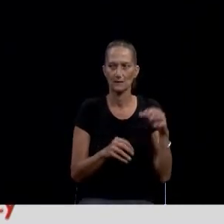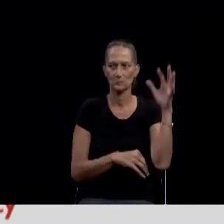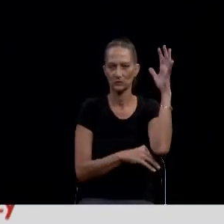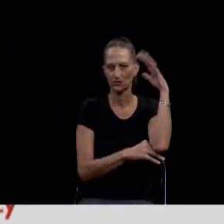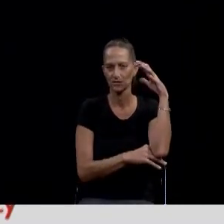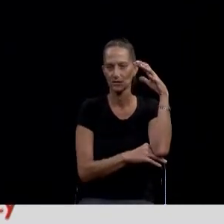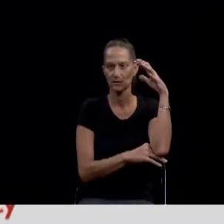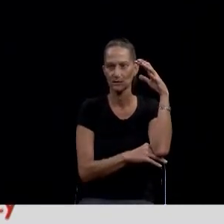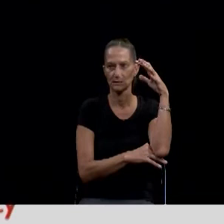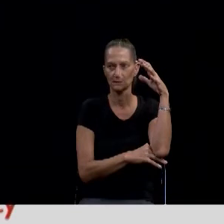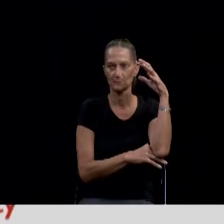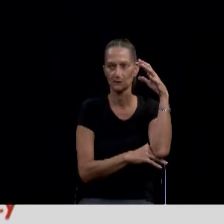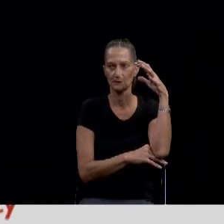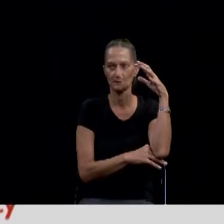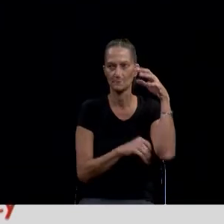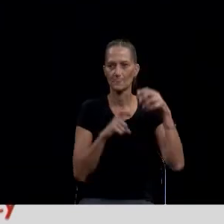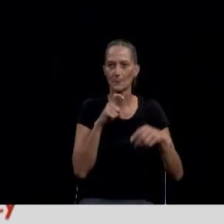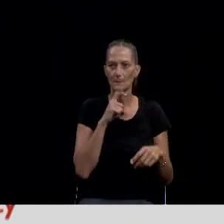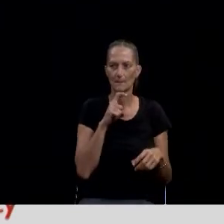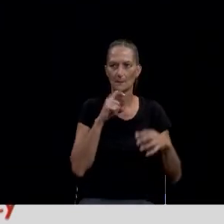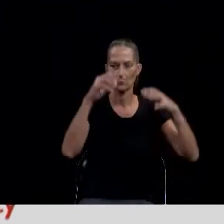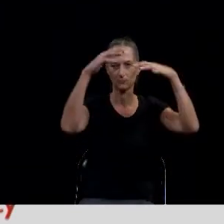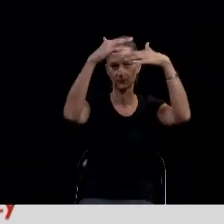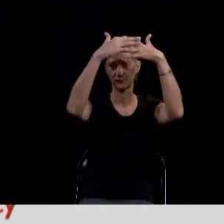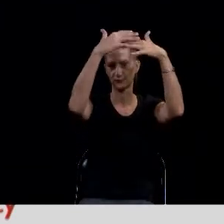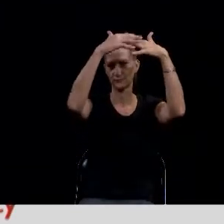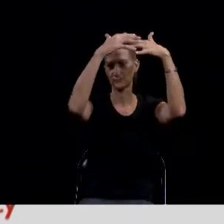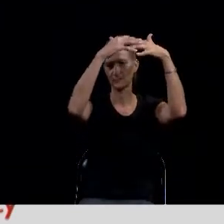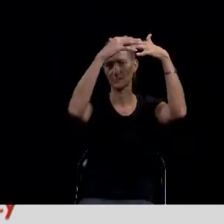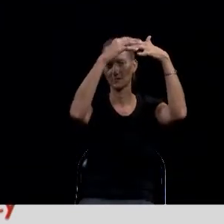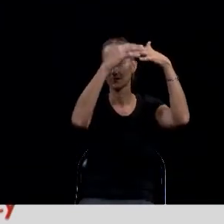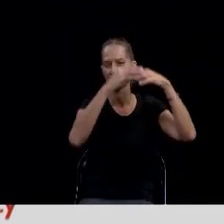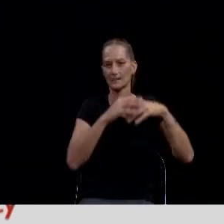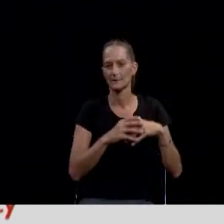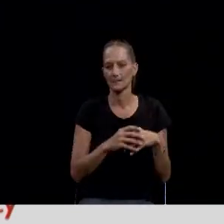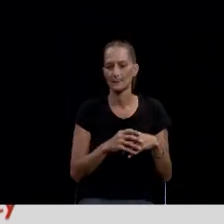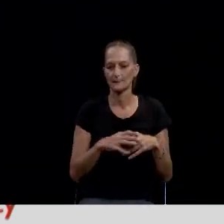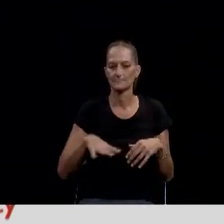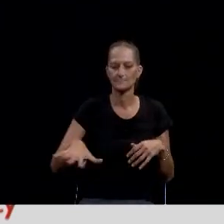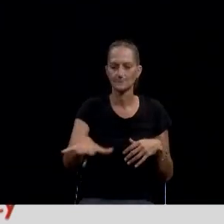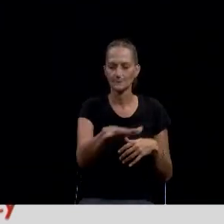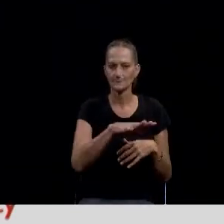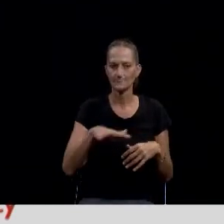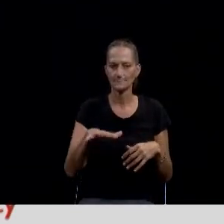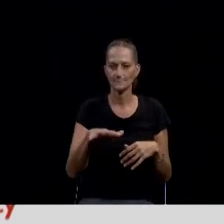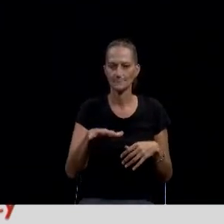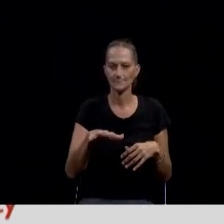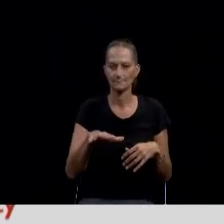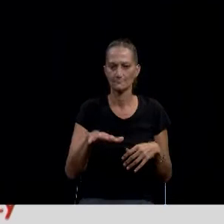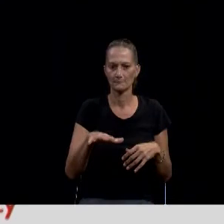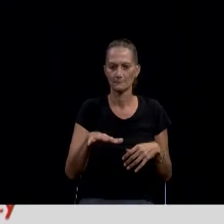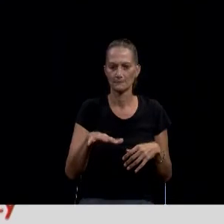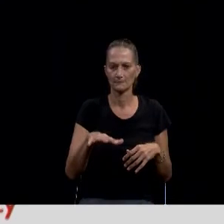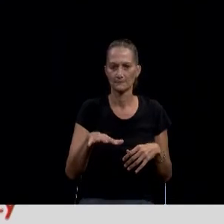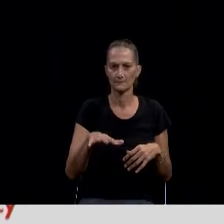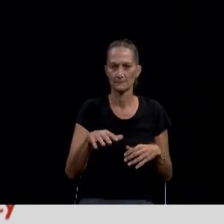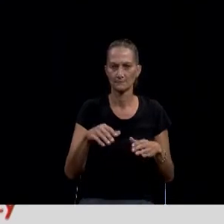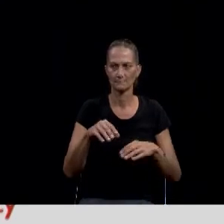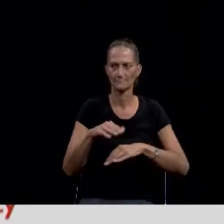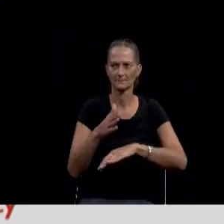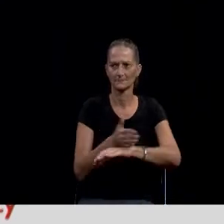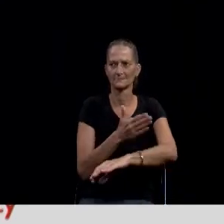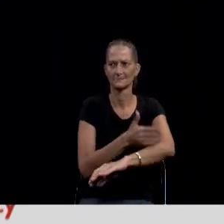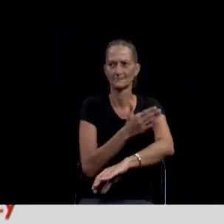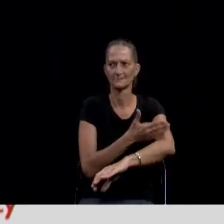sidewalk. The landscaping in the sketch is stylized, and so is the sculpture, so they're good illustrations, but not an actual plan for